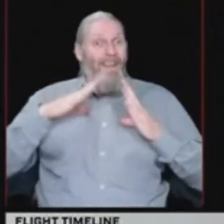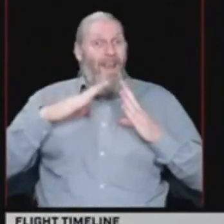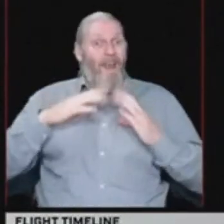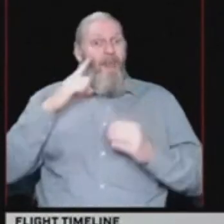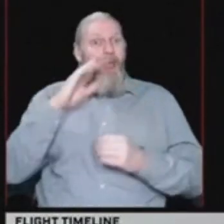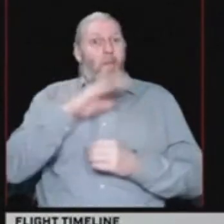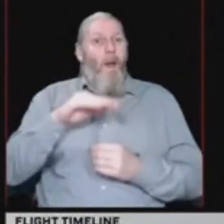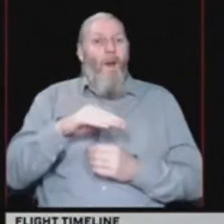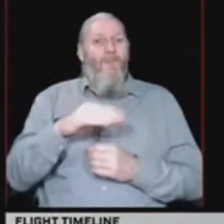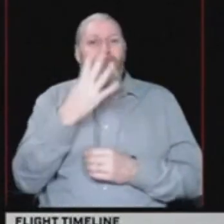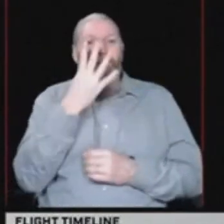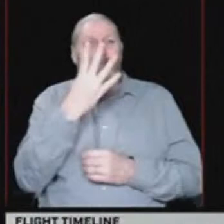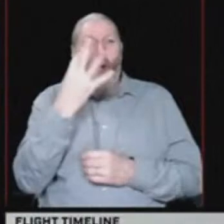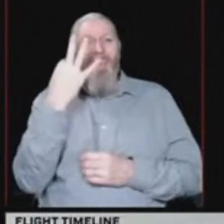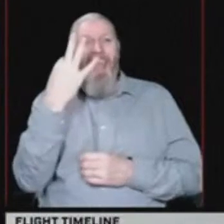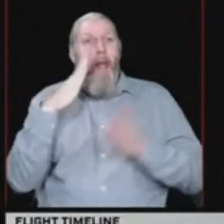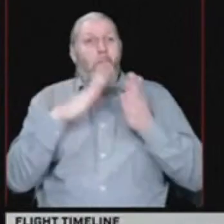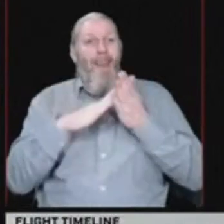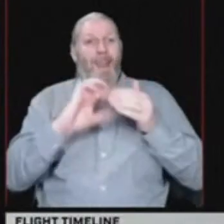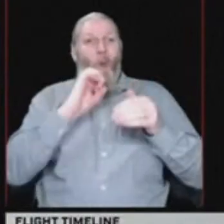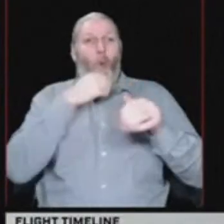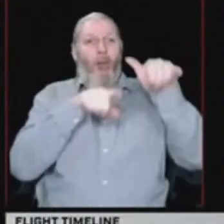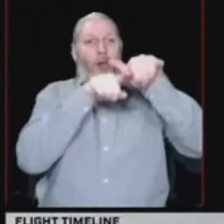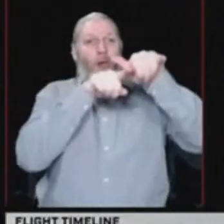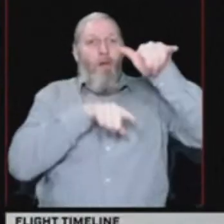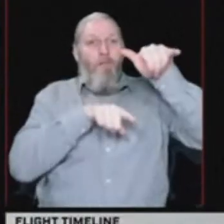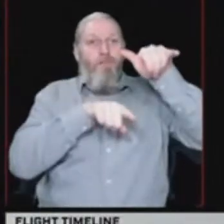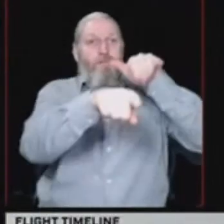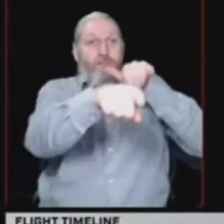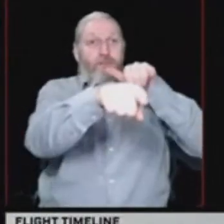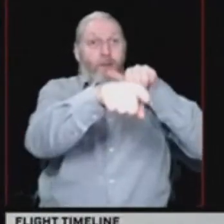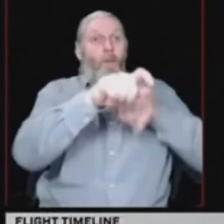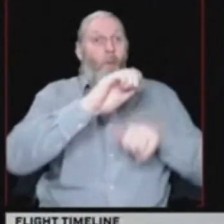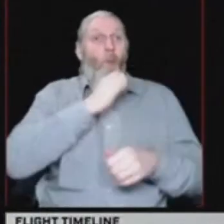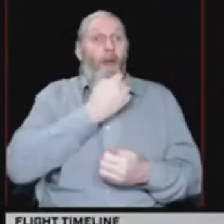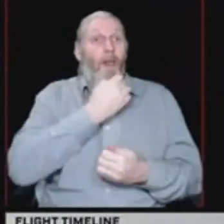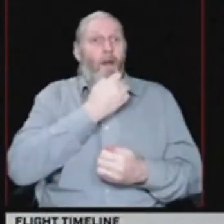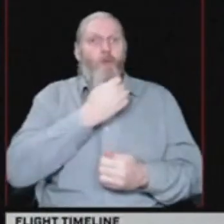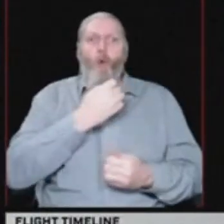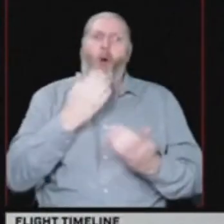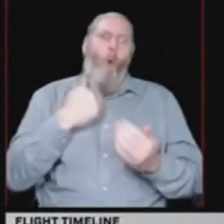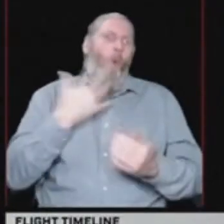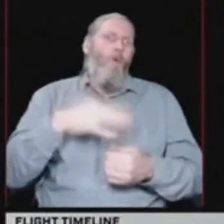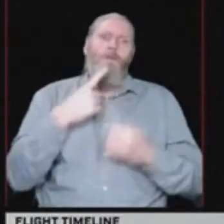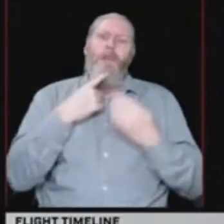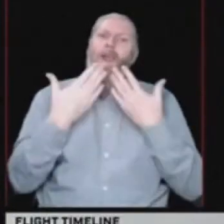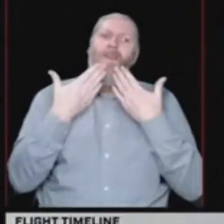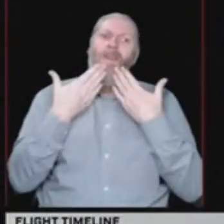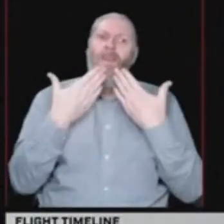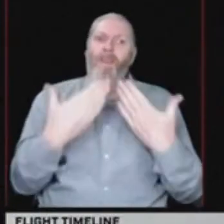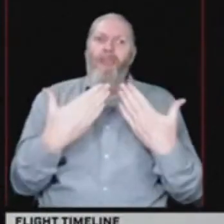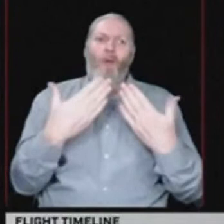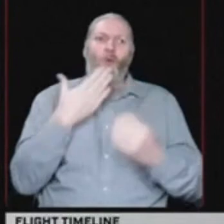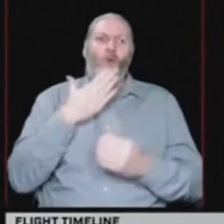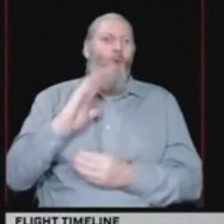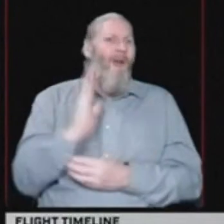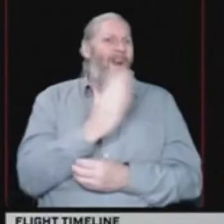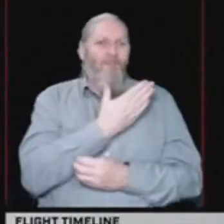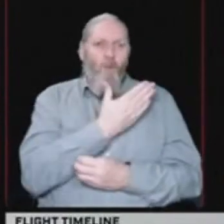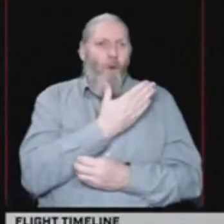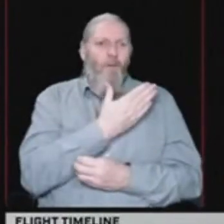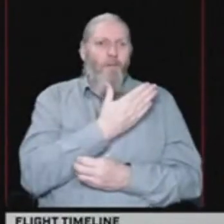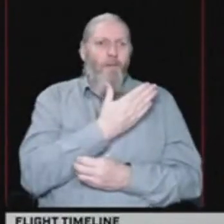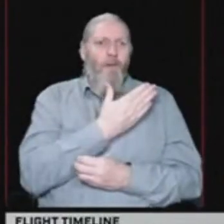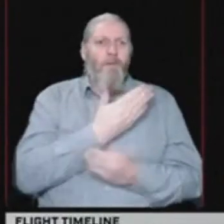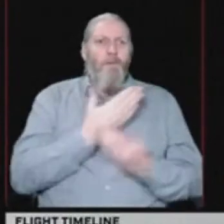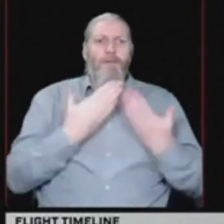drop. So, I just want to say a big thank you to everyone. And it's now thousands of people who've been involved in